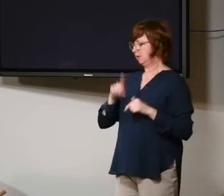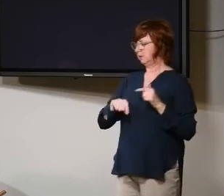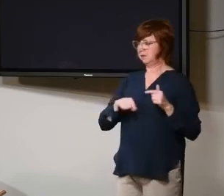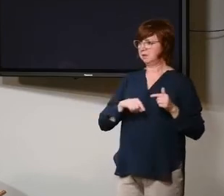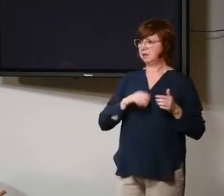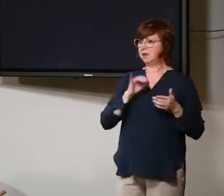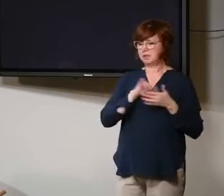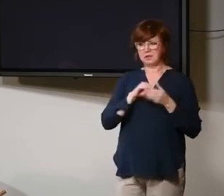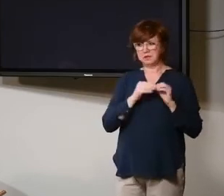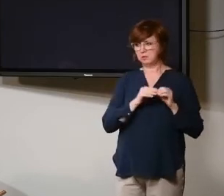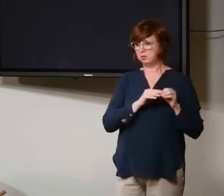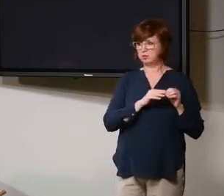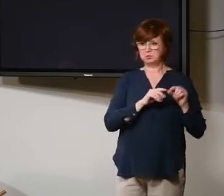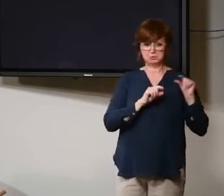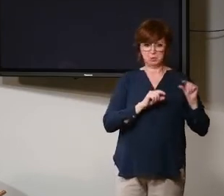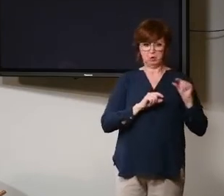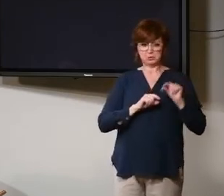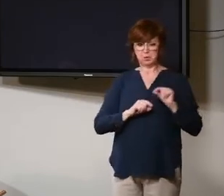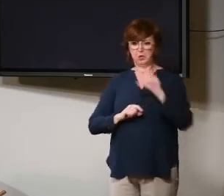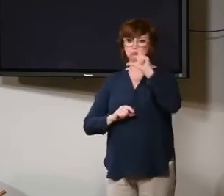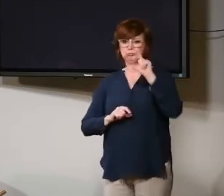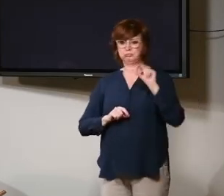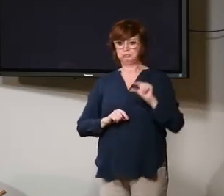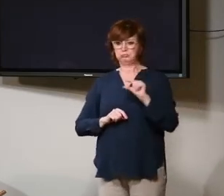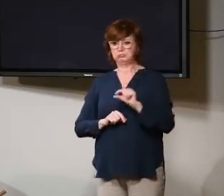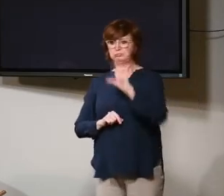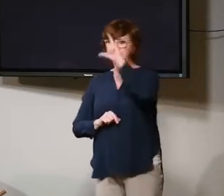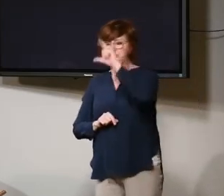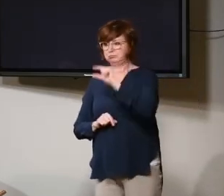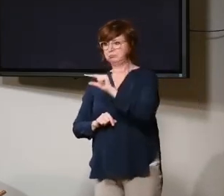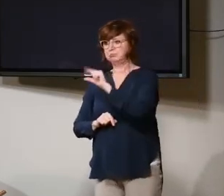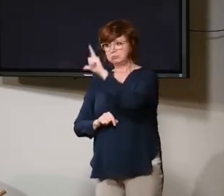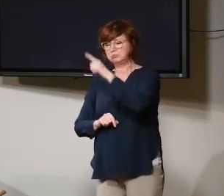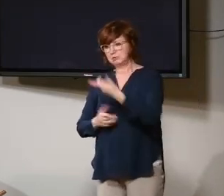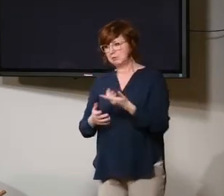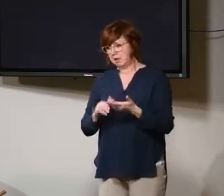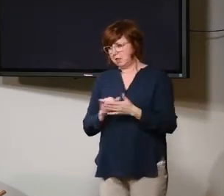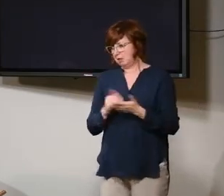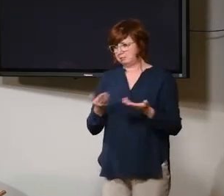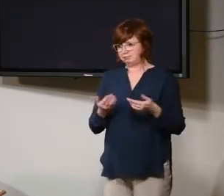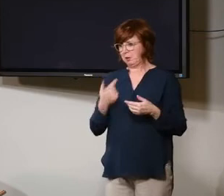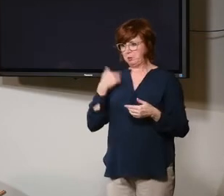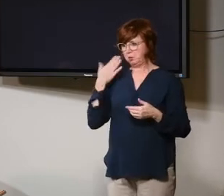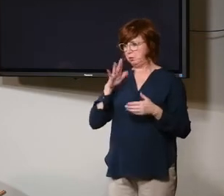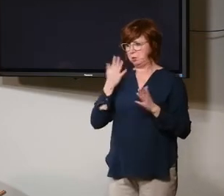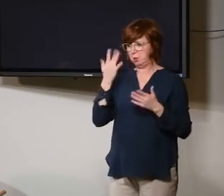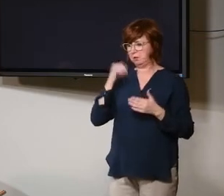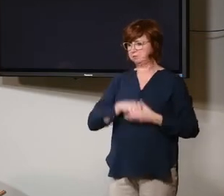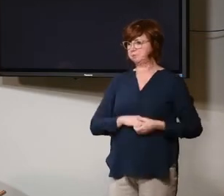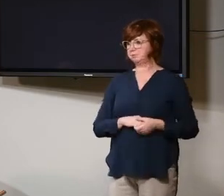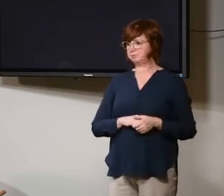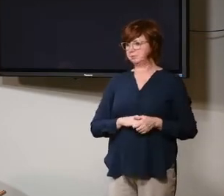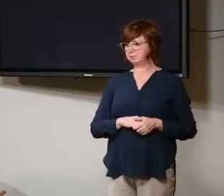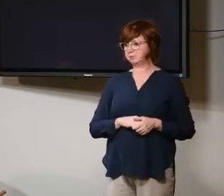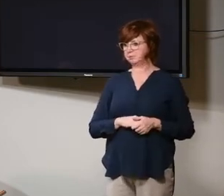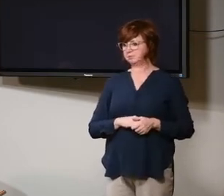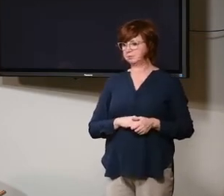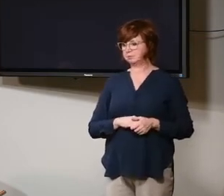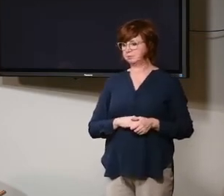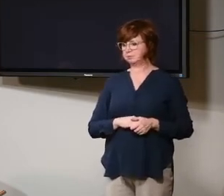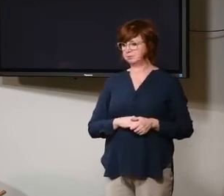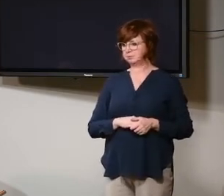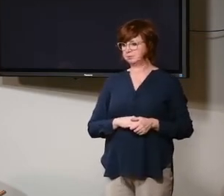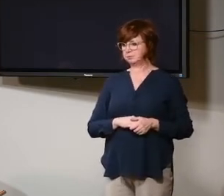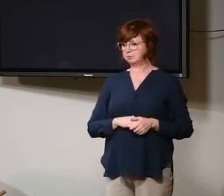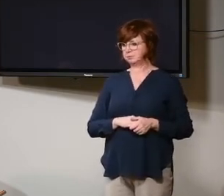do fluctuate between that. And at this time, I have no other information about whether it was a group